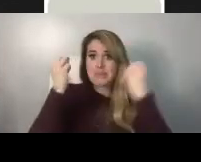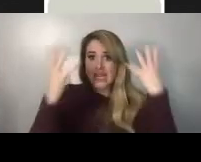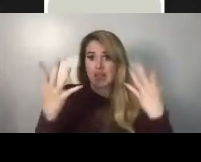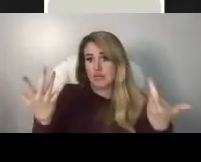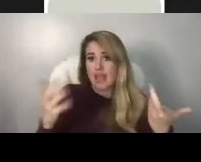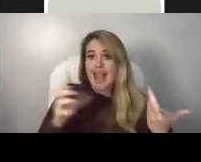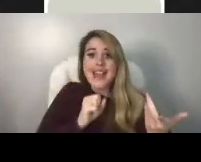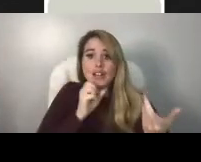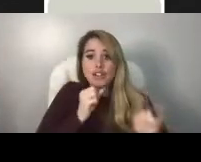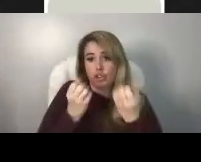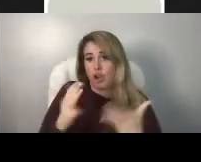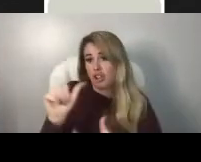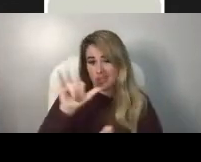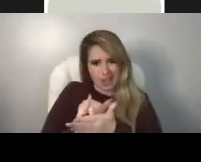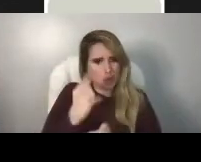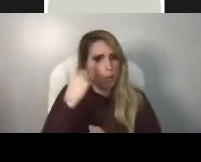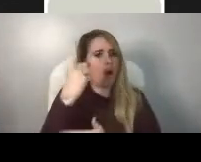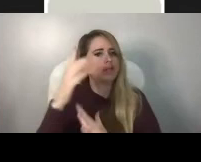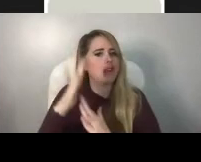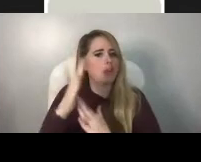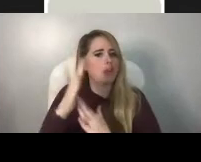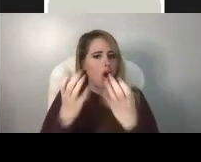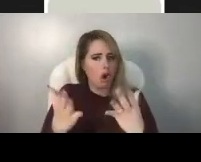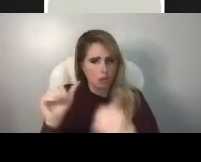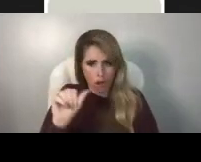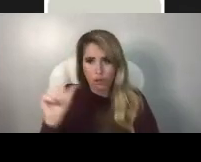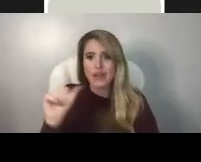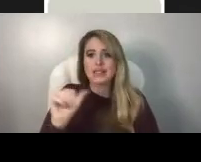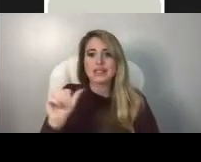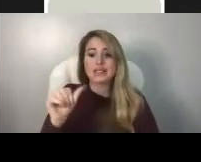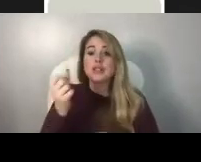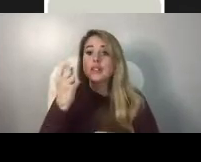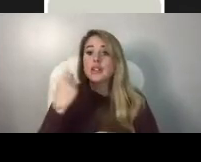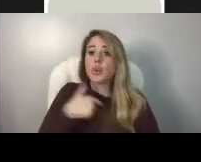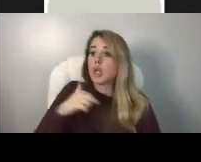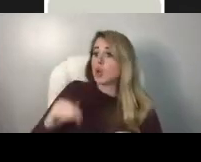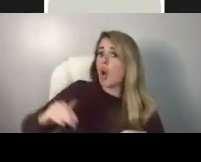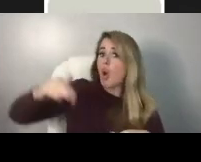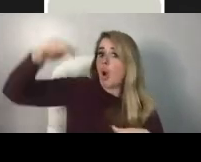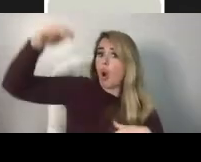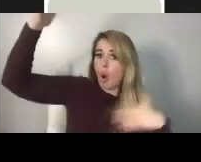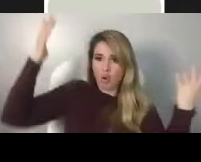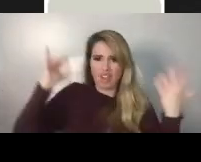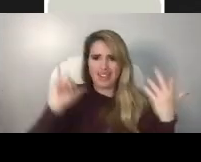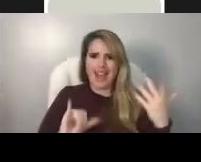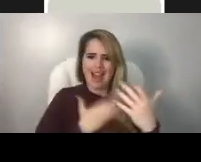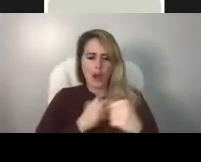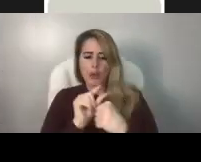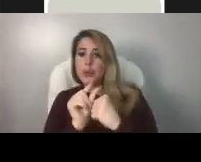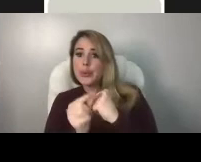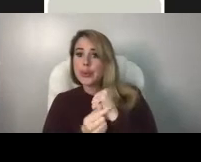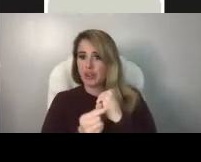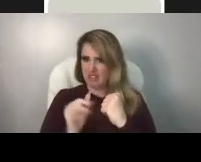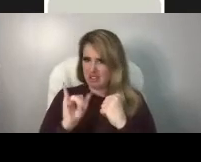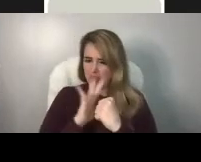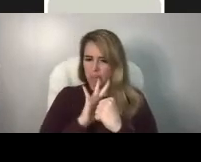the single most important thing, because as we grow up, the cartilage wears, and finally